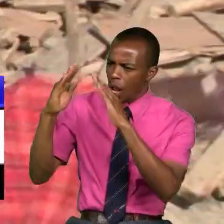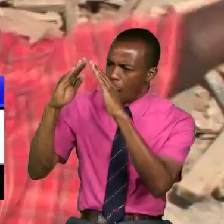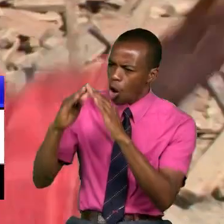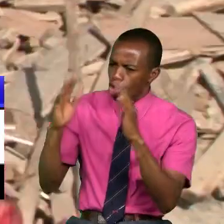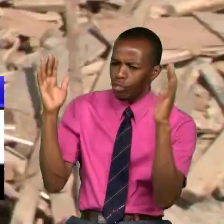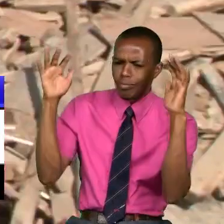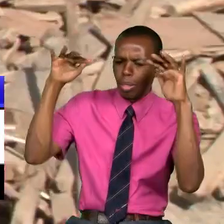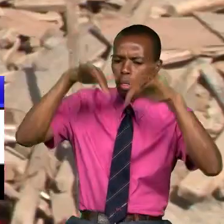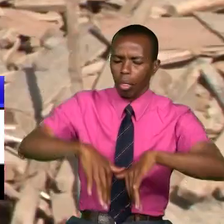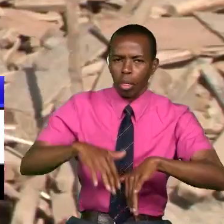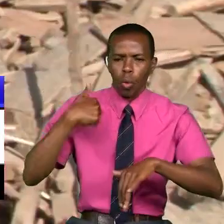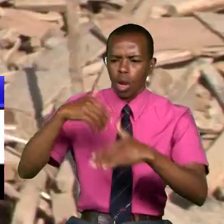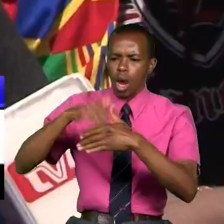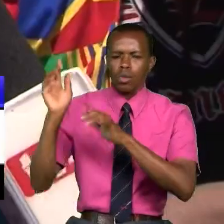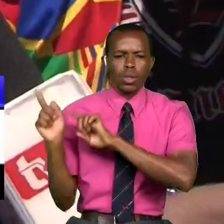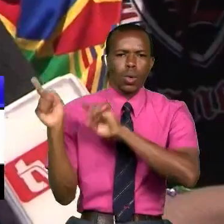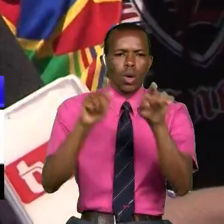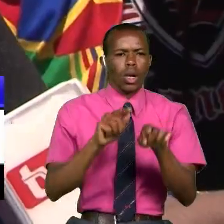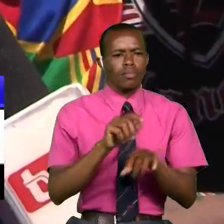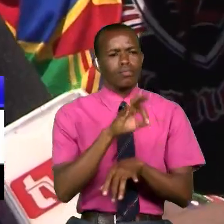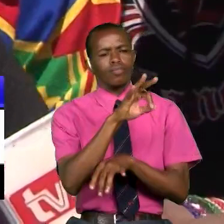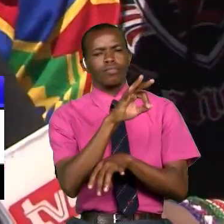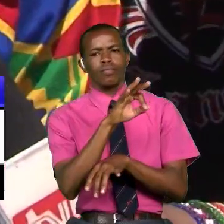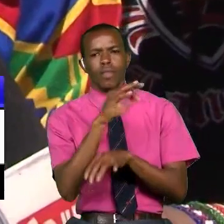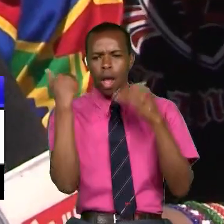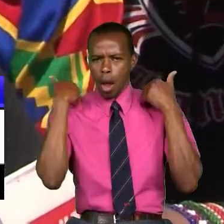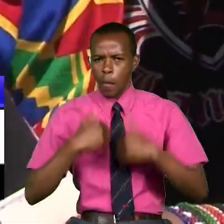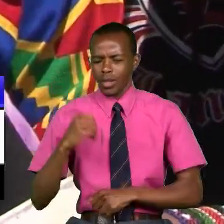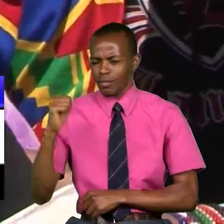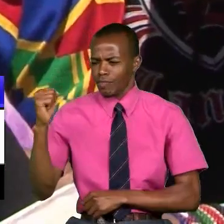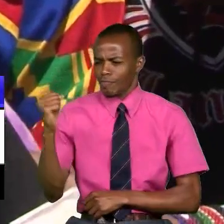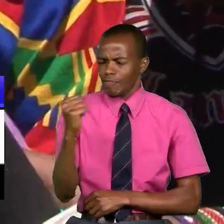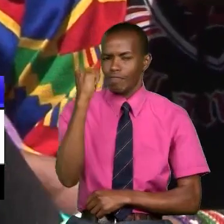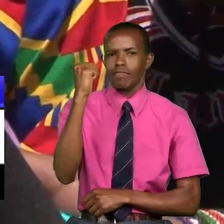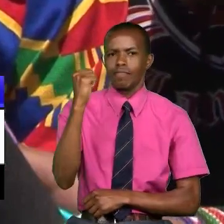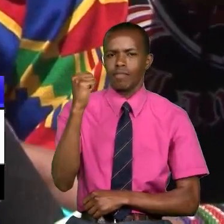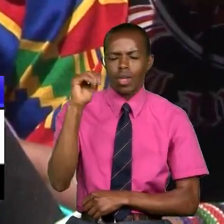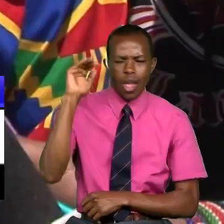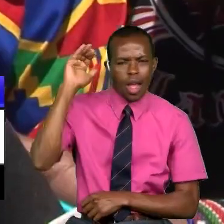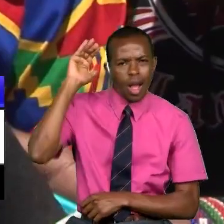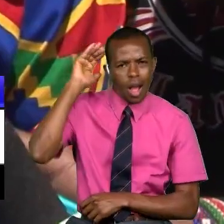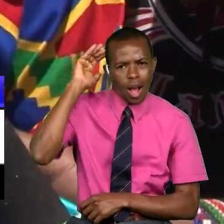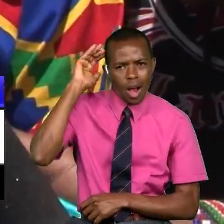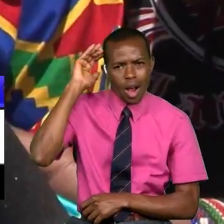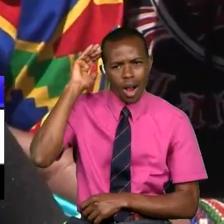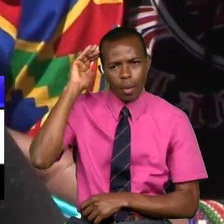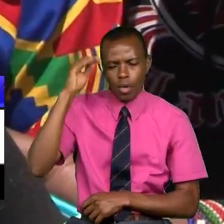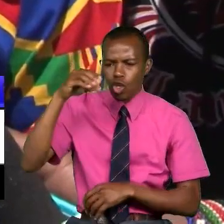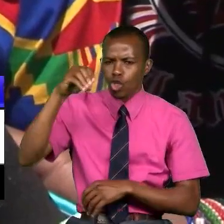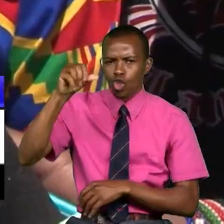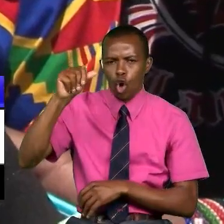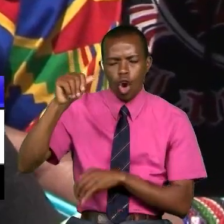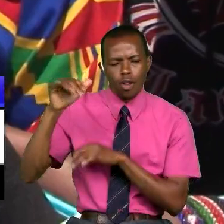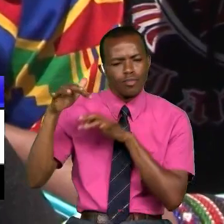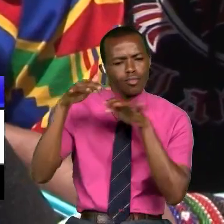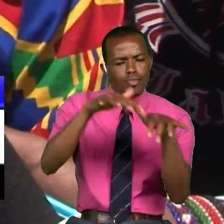Tunaanguka tumetoka nje tumekuja kuangalia. Mimi nilikuwa nimeamka kidogo. Harafu nikasikia kama ni mchaga inateremka.